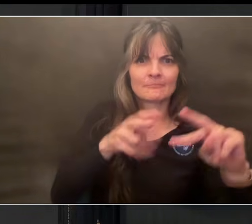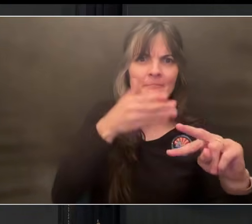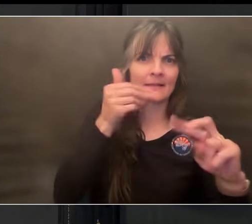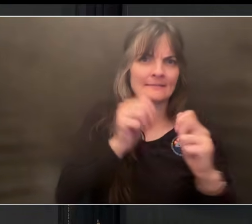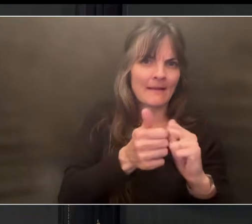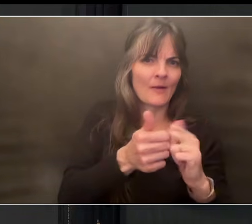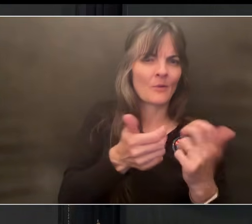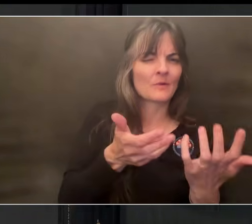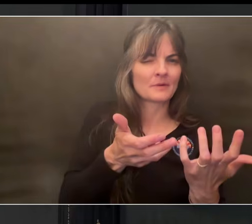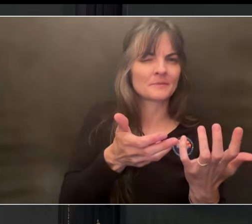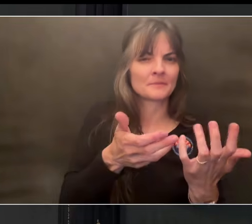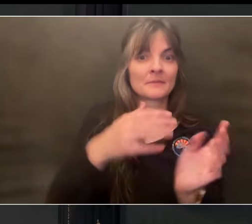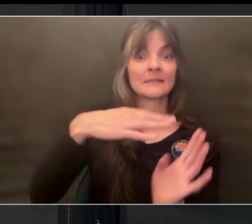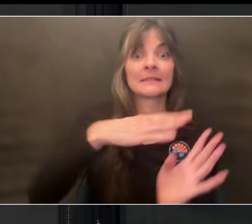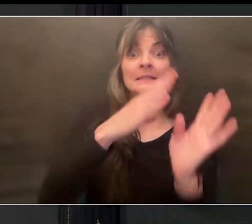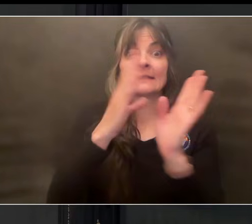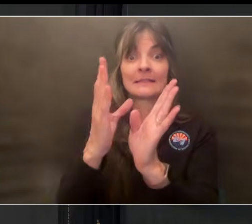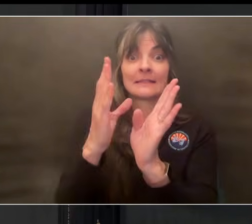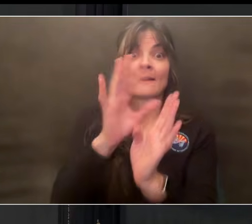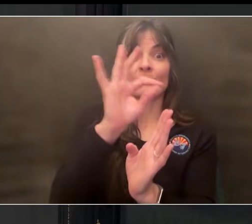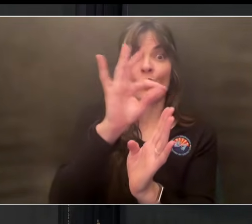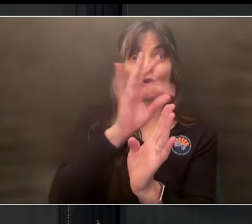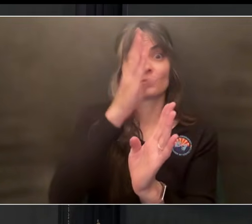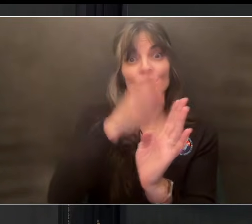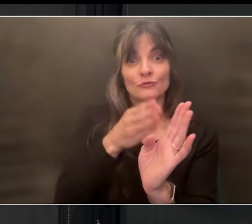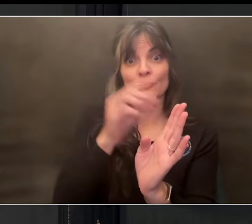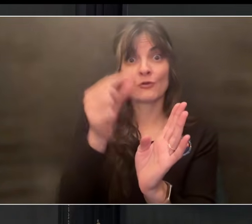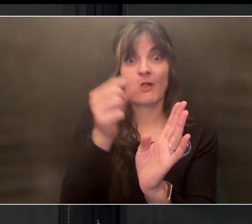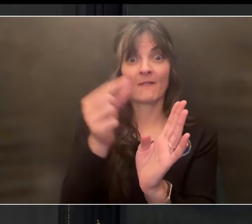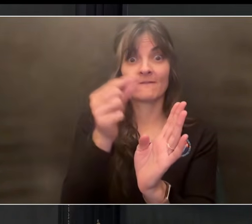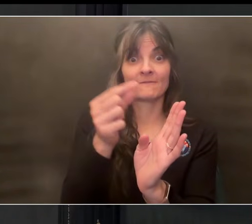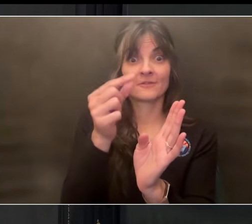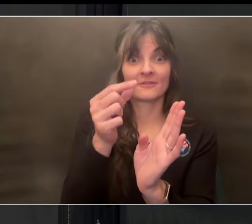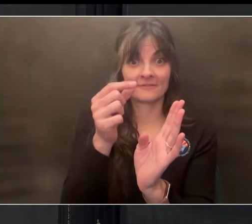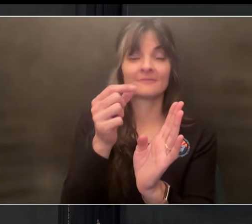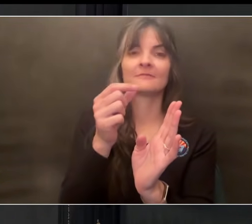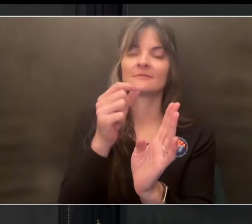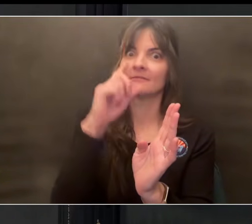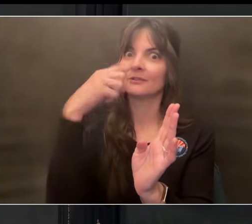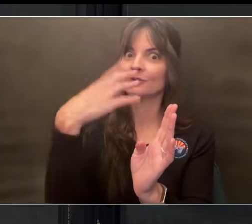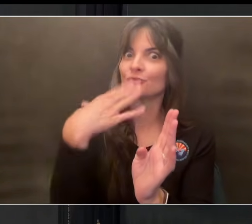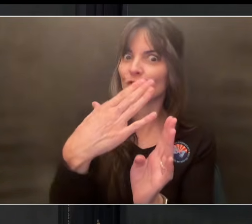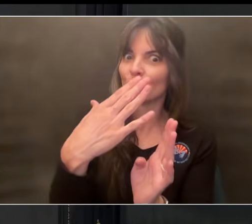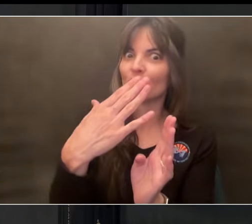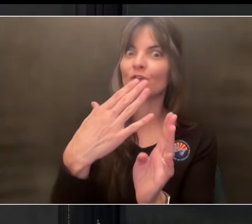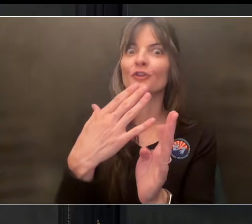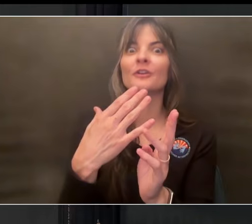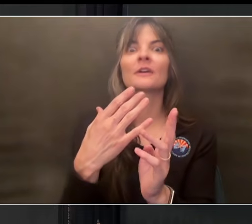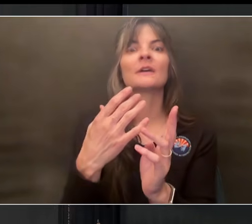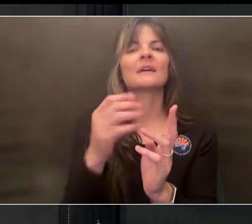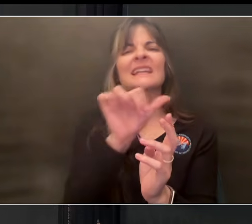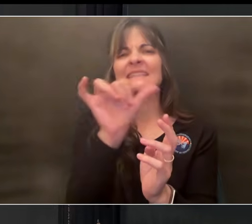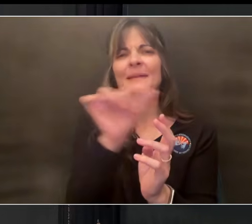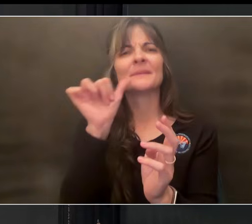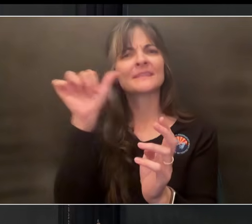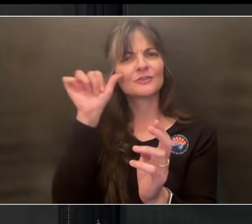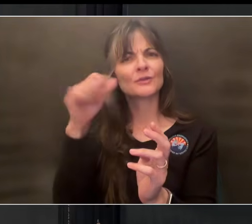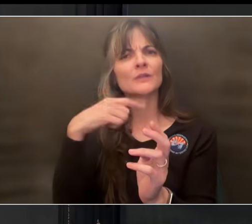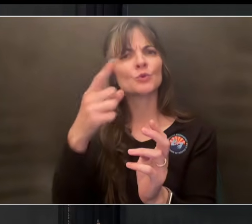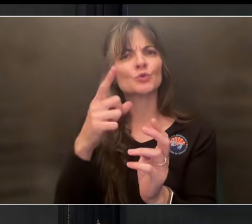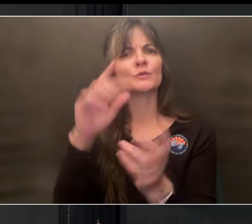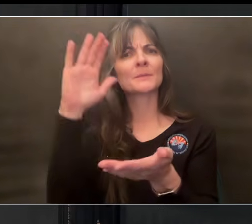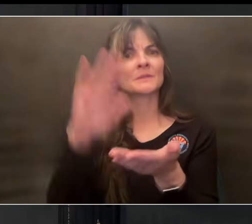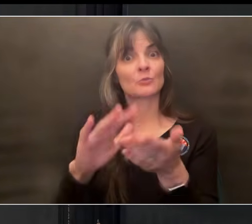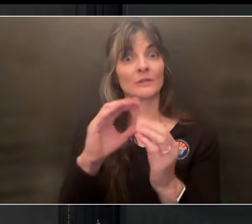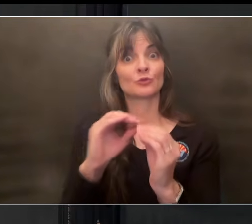Fox Gulf. It's looking really good up in Fox Gulf. Like I said yesterday, they're looking at doing some suppression repair in there today where